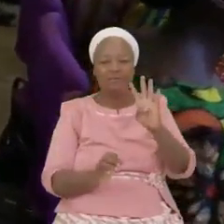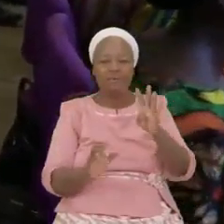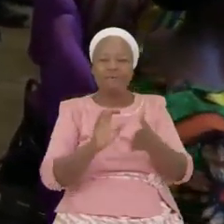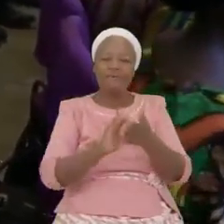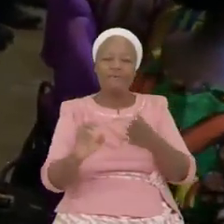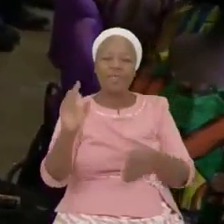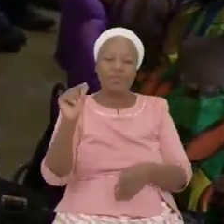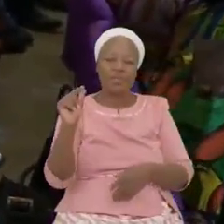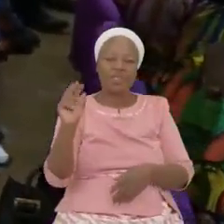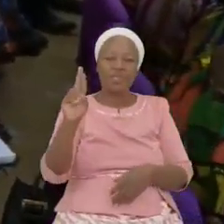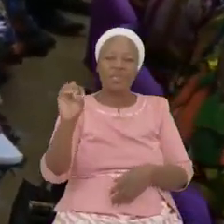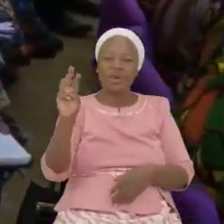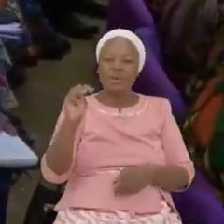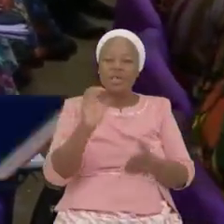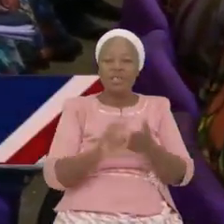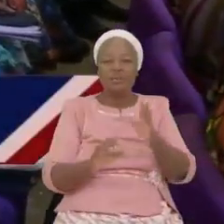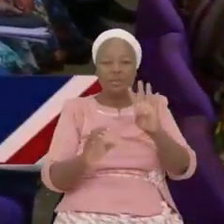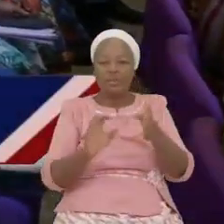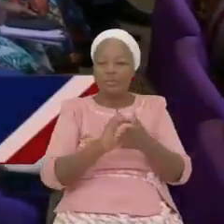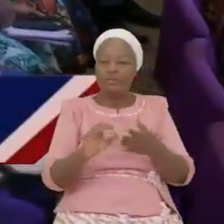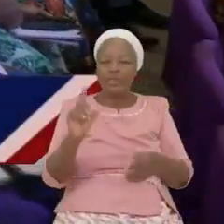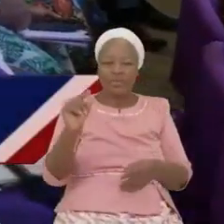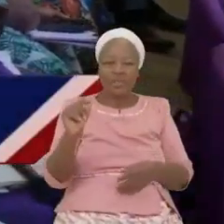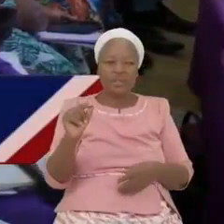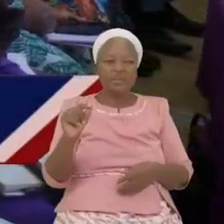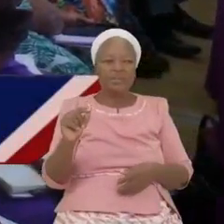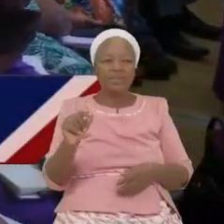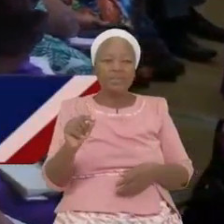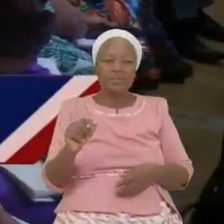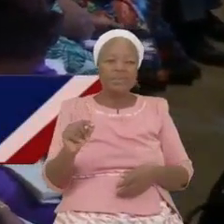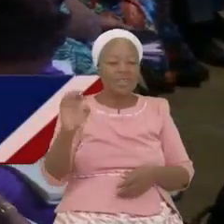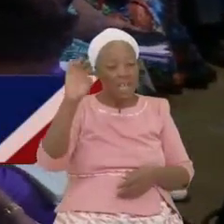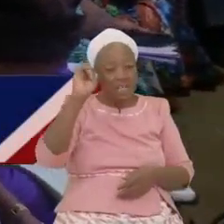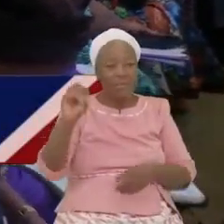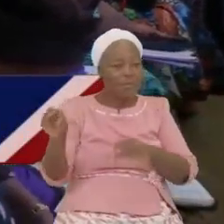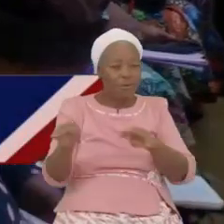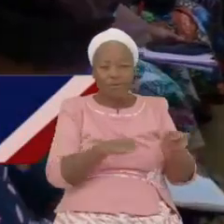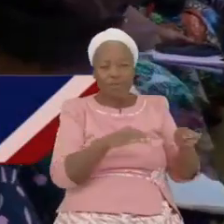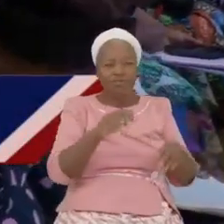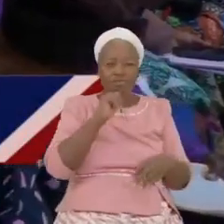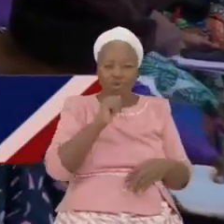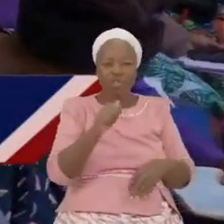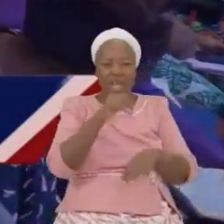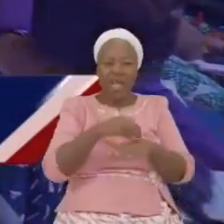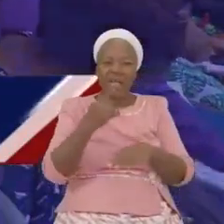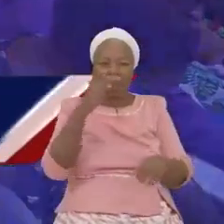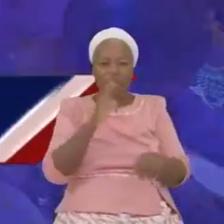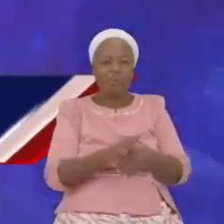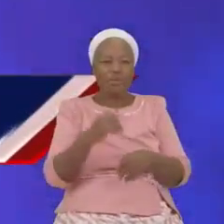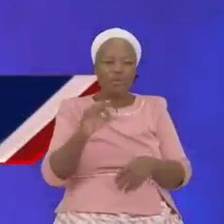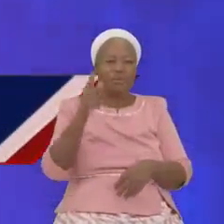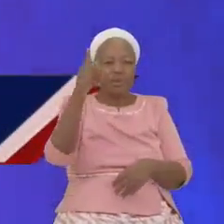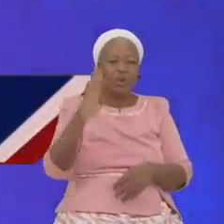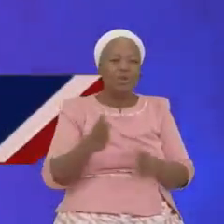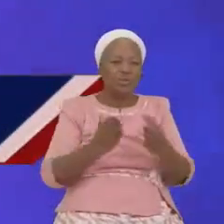verse 20. In Romans chapter 4 verse 20, it says, he staggered not at the promise of